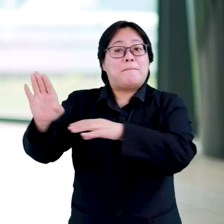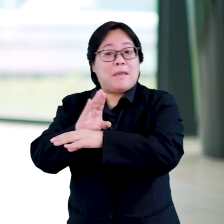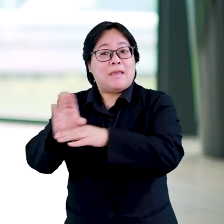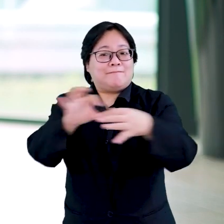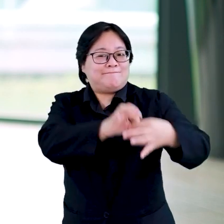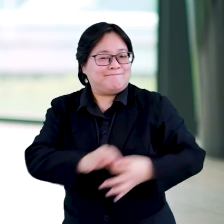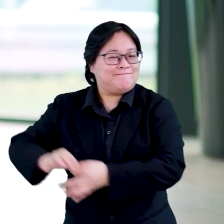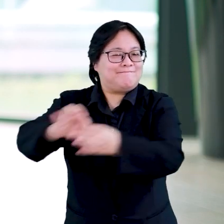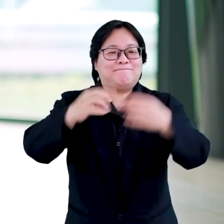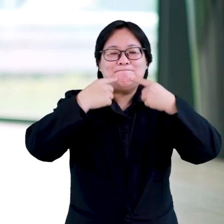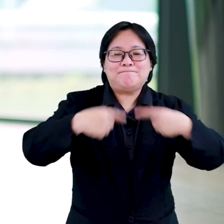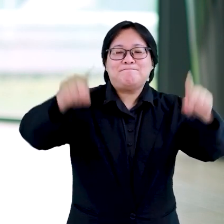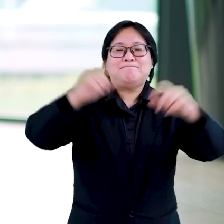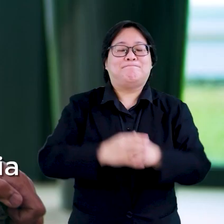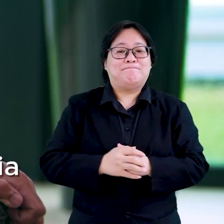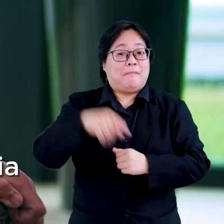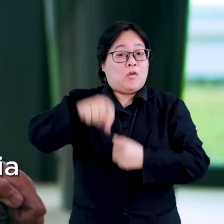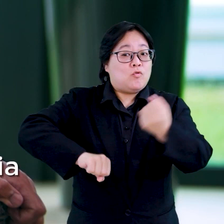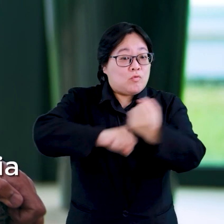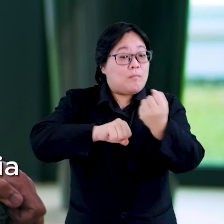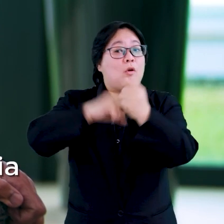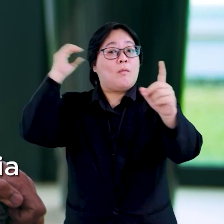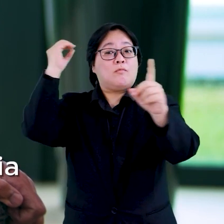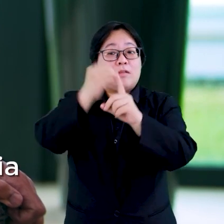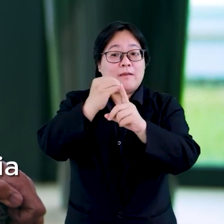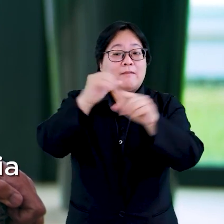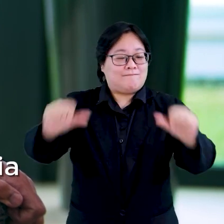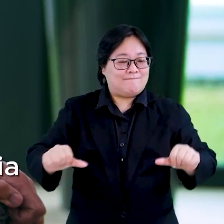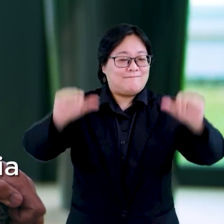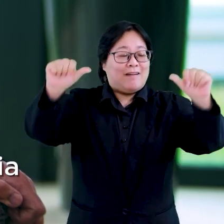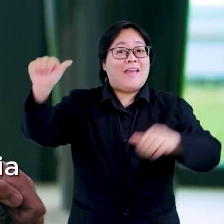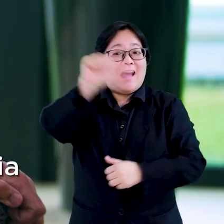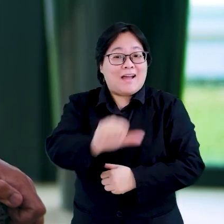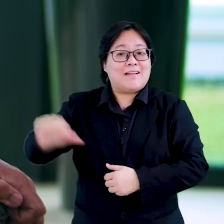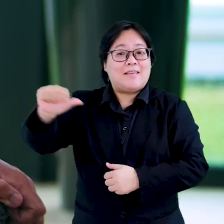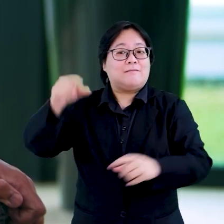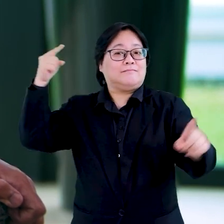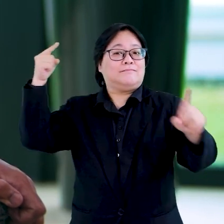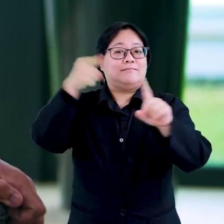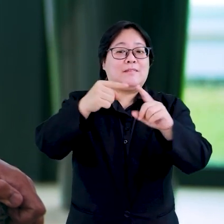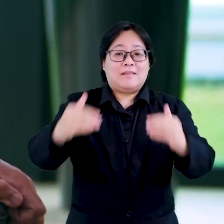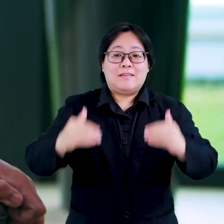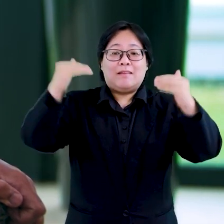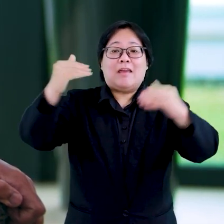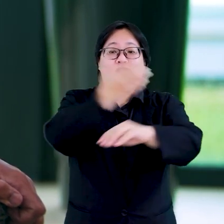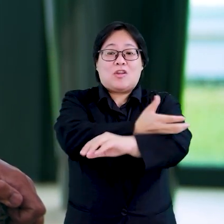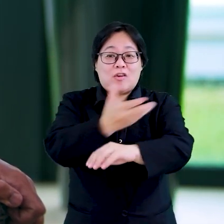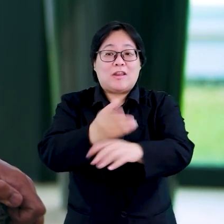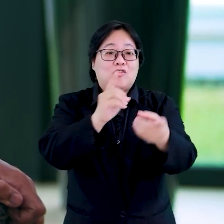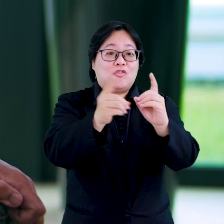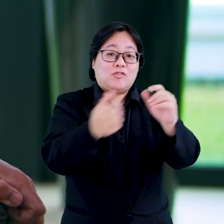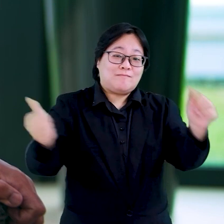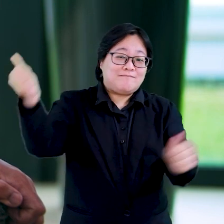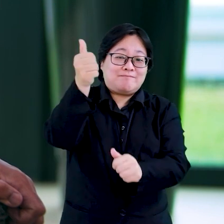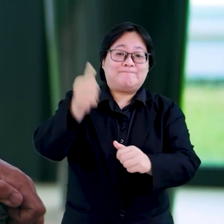and the business can collectively thrive. This supports the objective of advancing Asia and vision to become the next